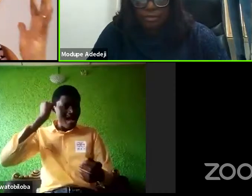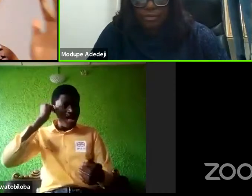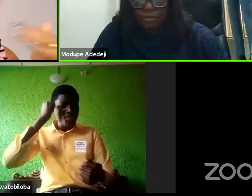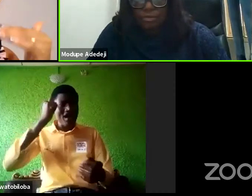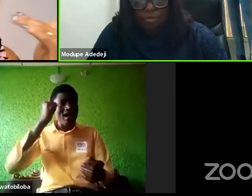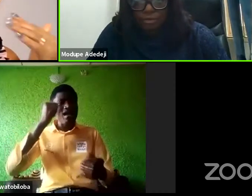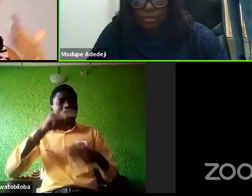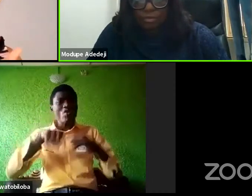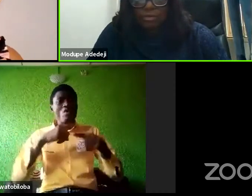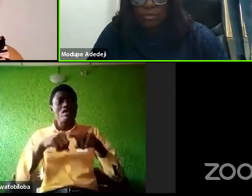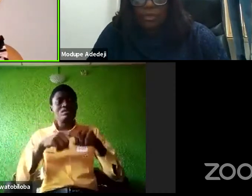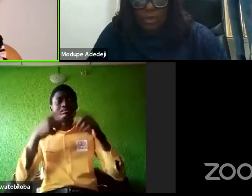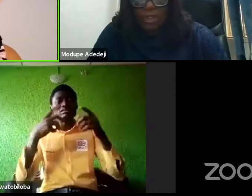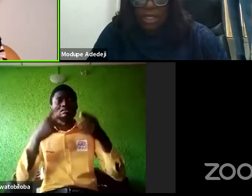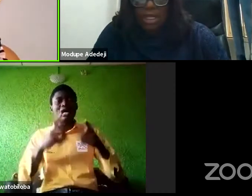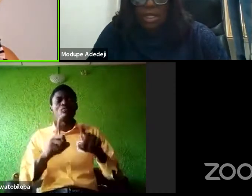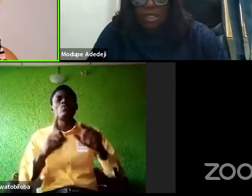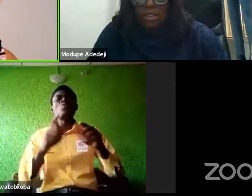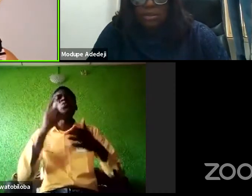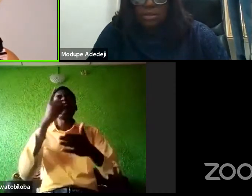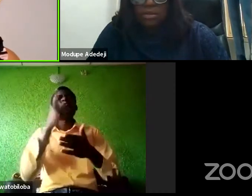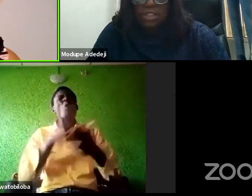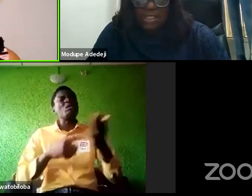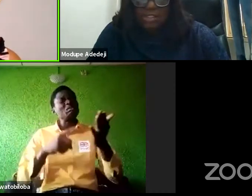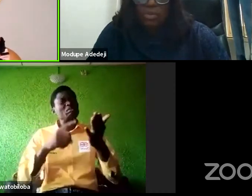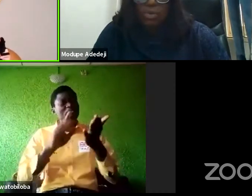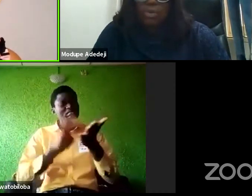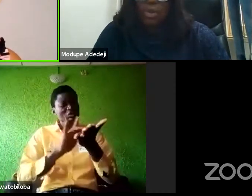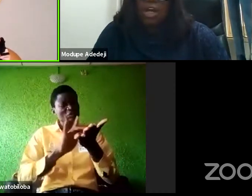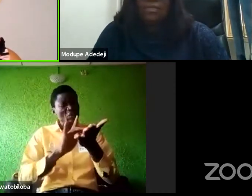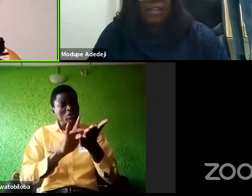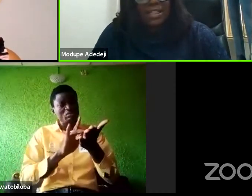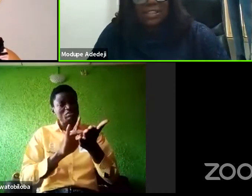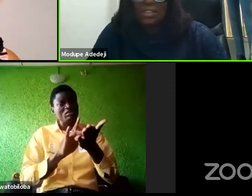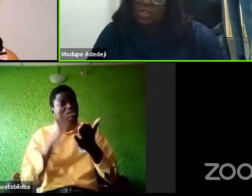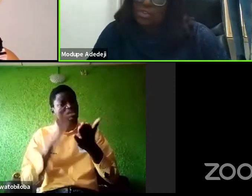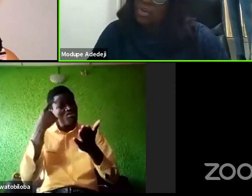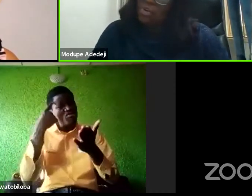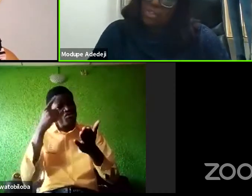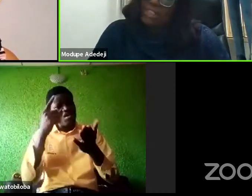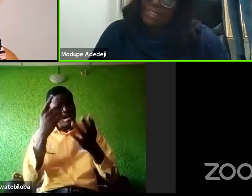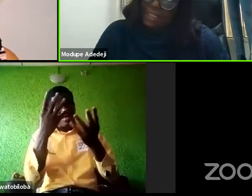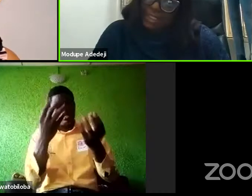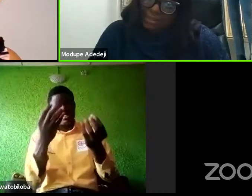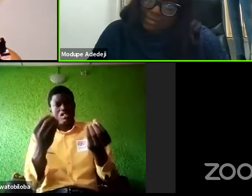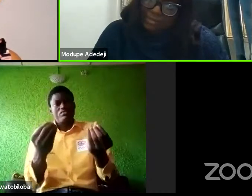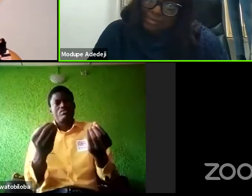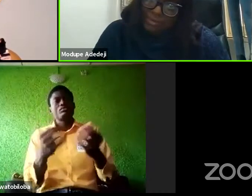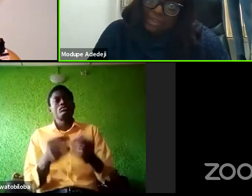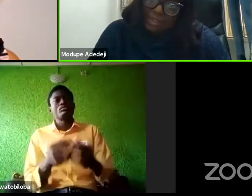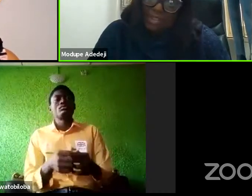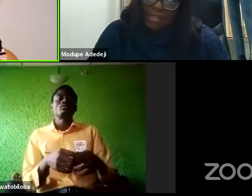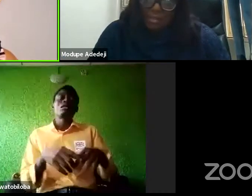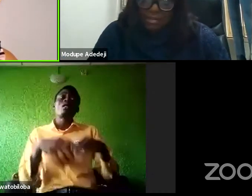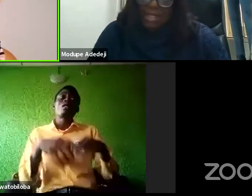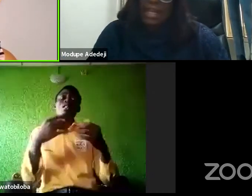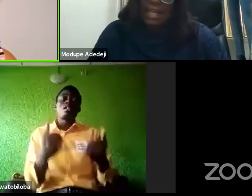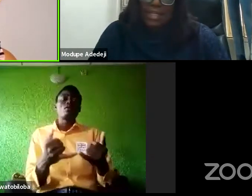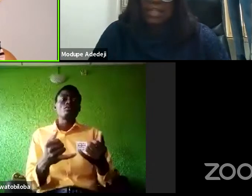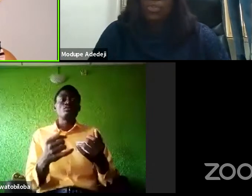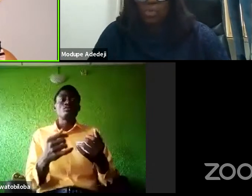to all that. What can people take to relieve them? Yes, so hot flashes does not cause headache.